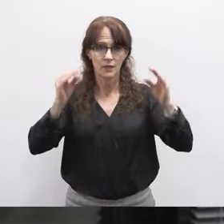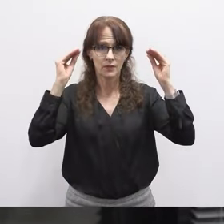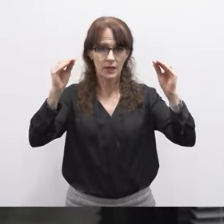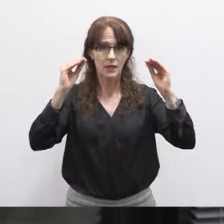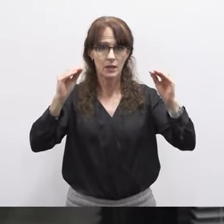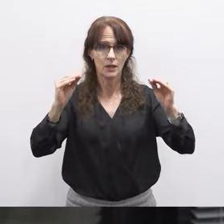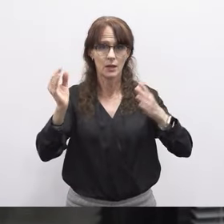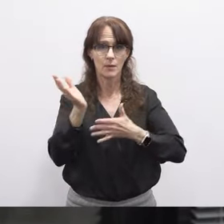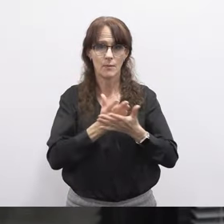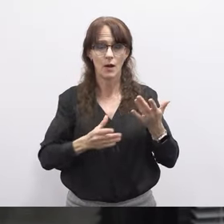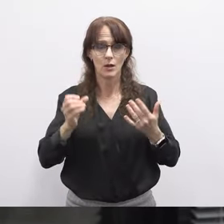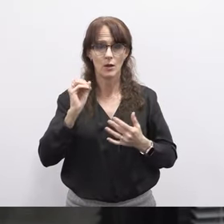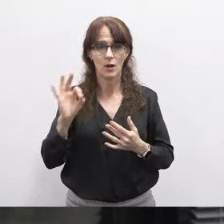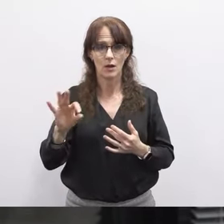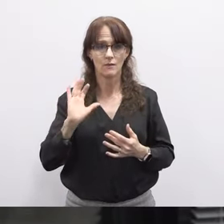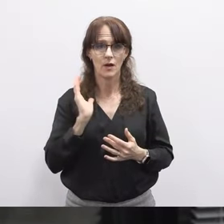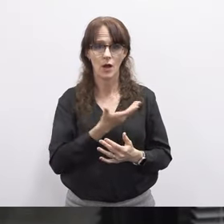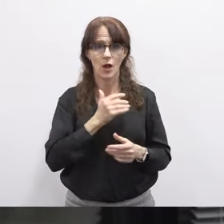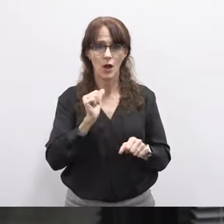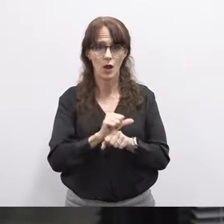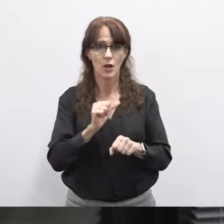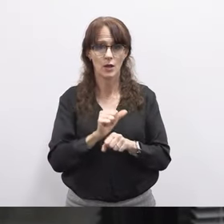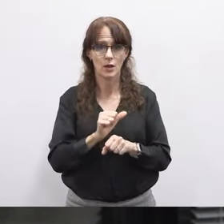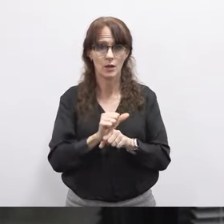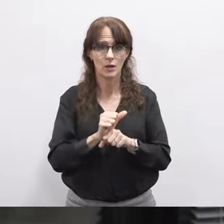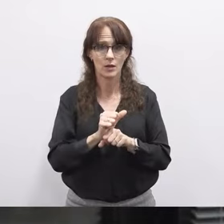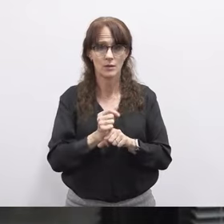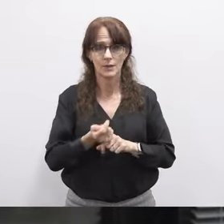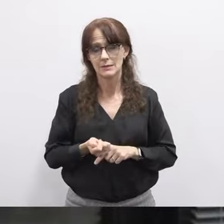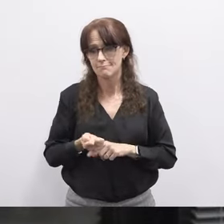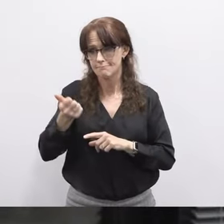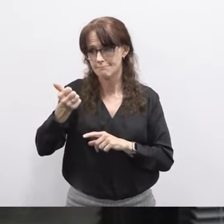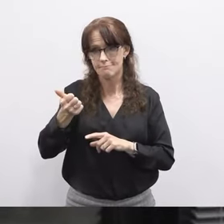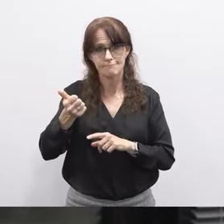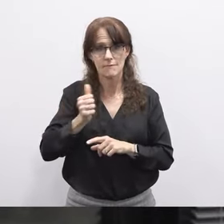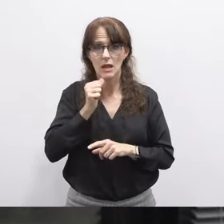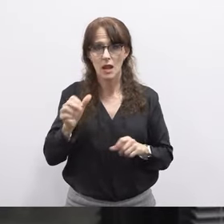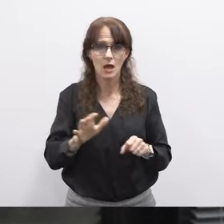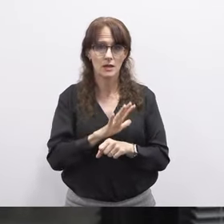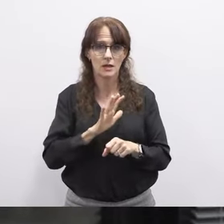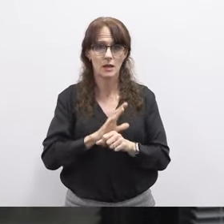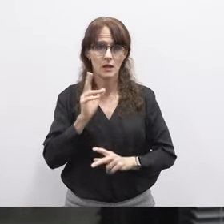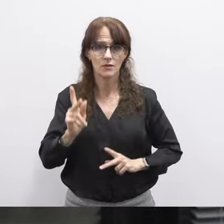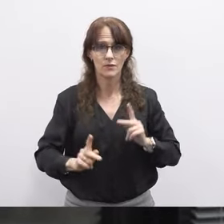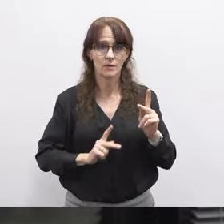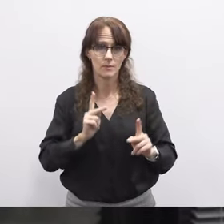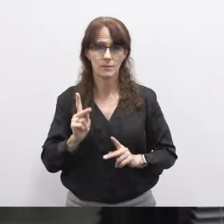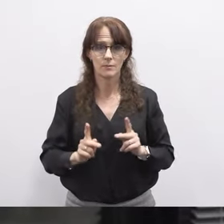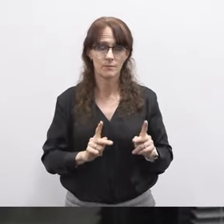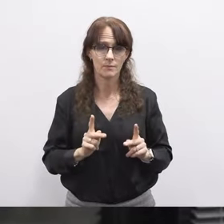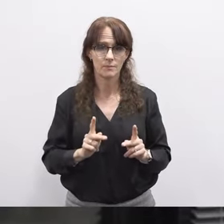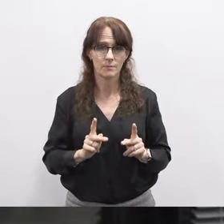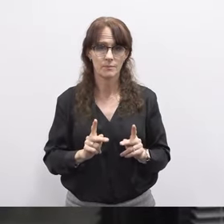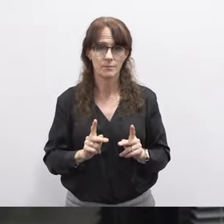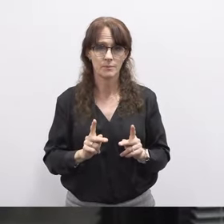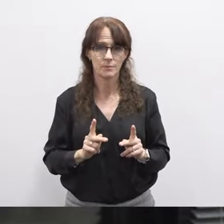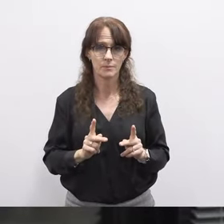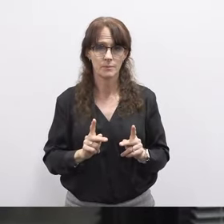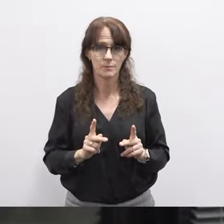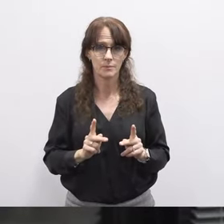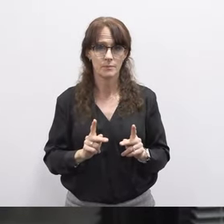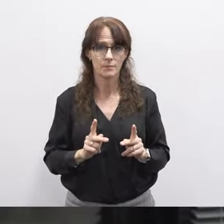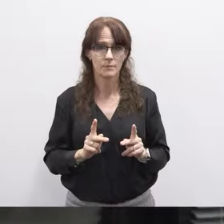instructional part of our job has been wiped out. There's not enough people. So, you know,